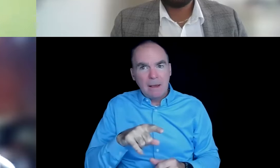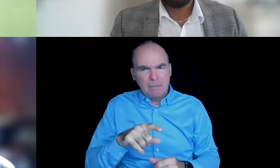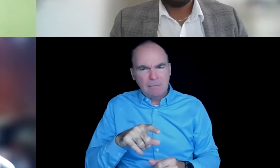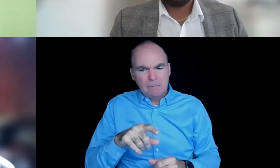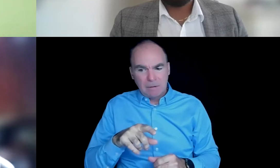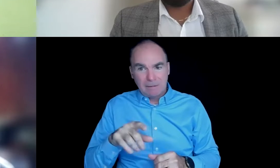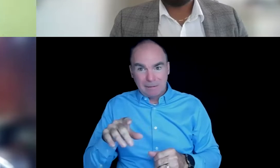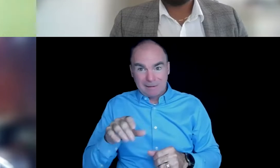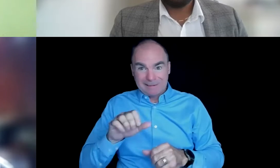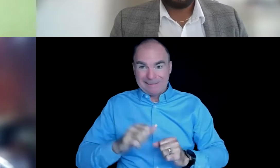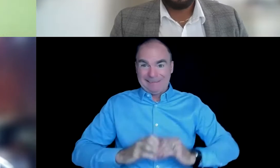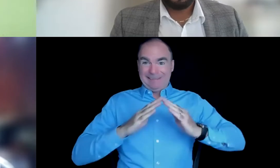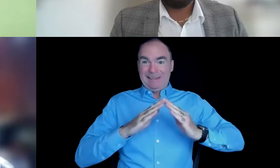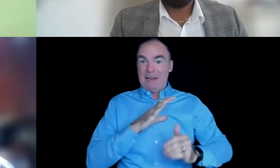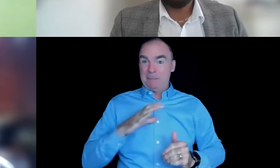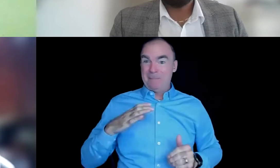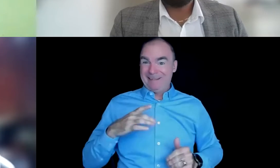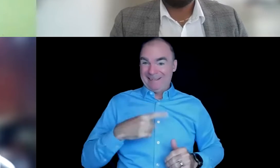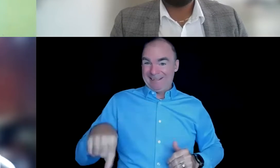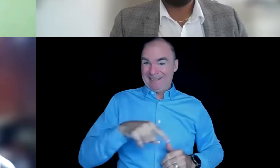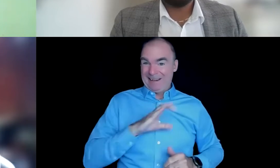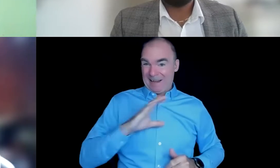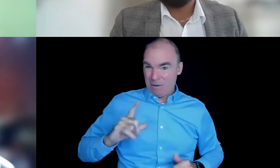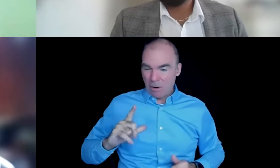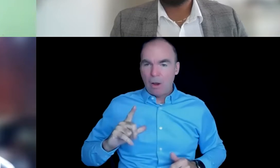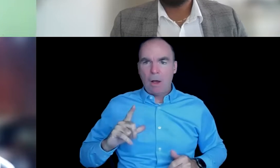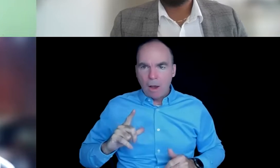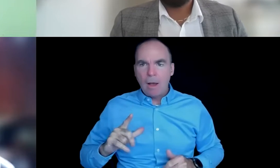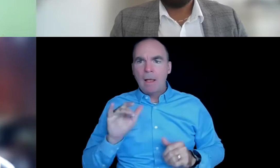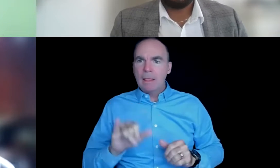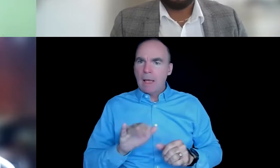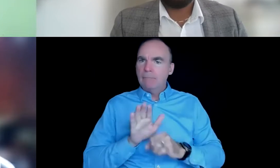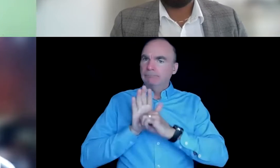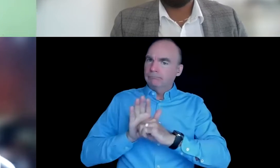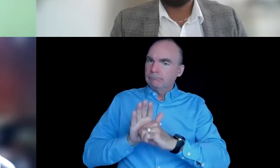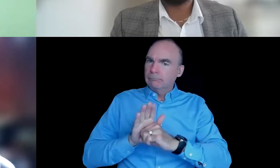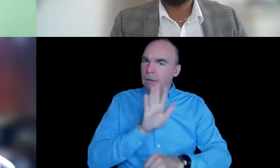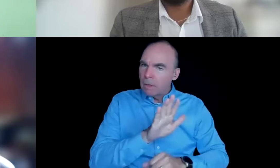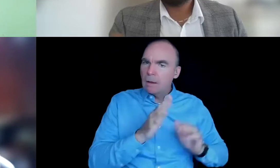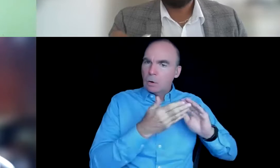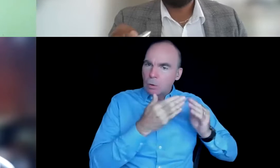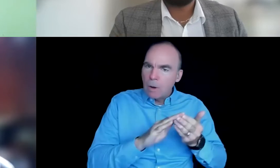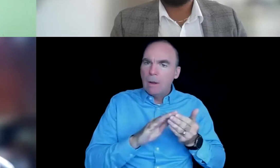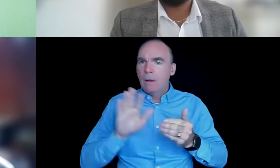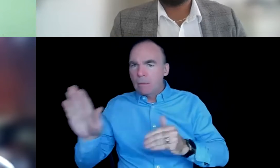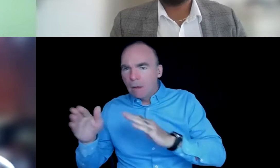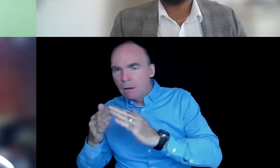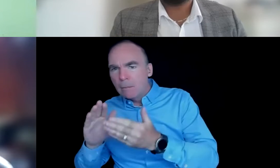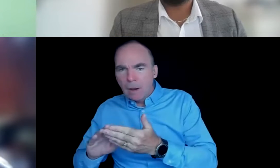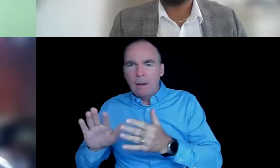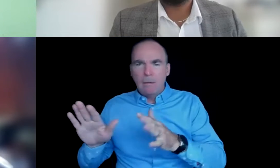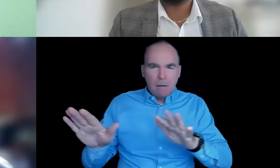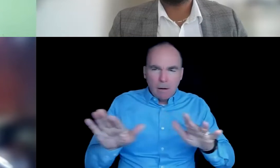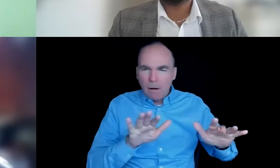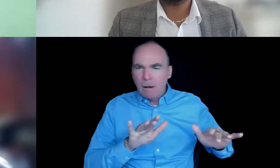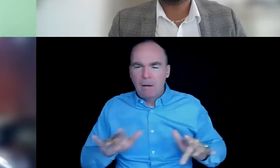communities, but also be involved in informing and feedbacking on our programs. And one key feature of that program, because a lot of